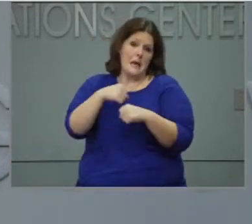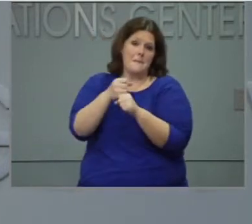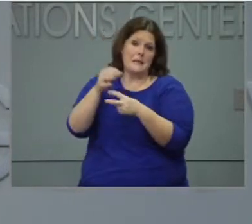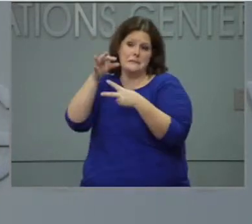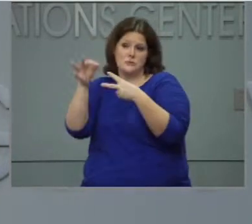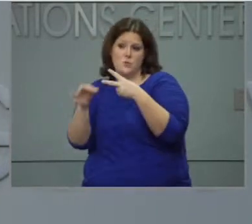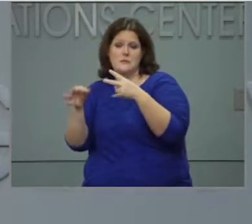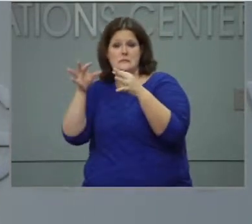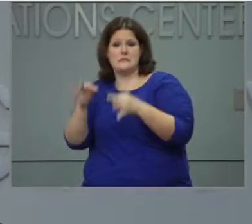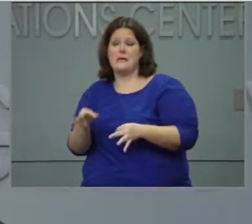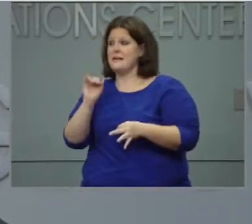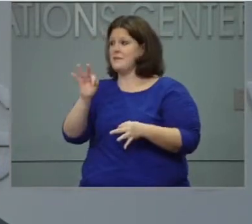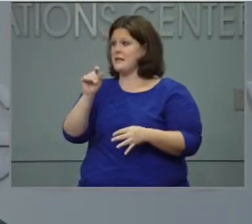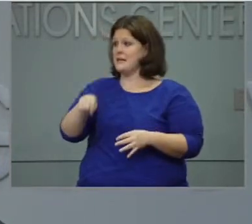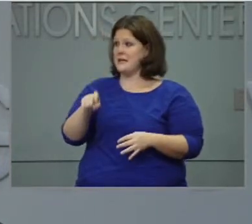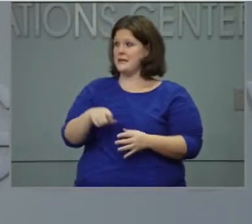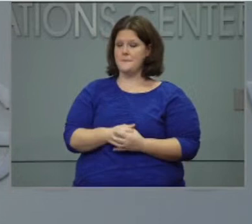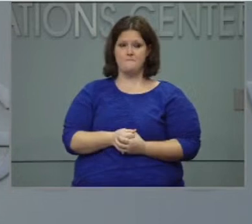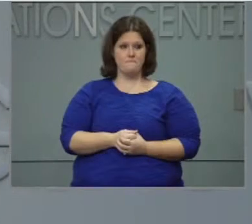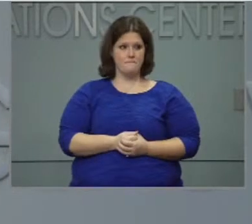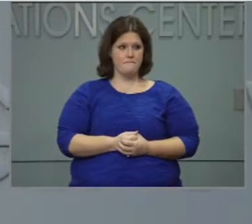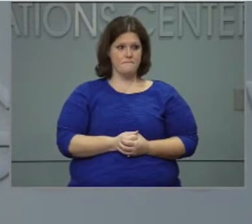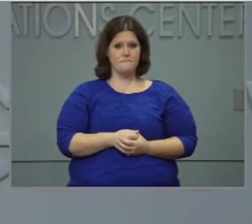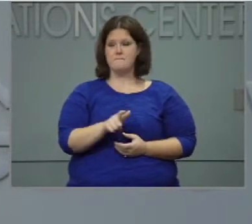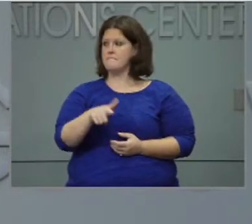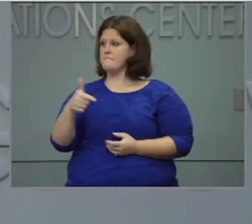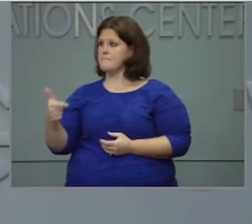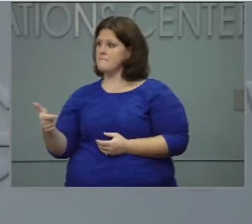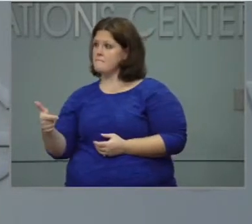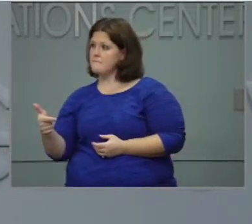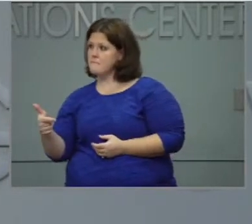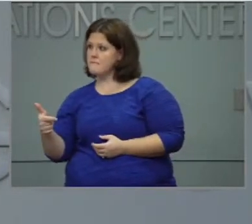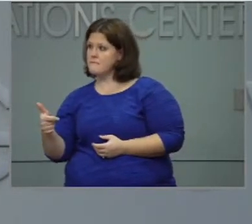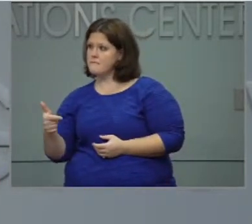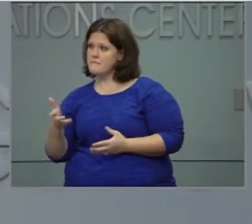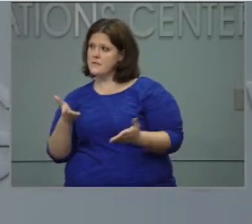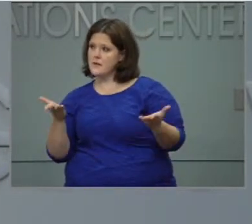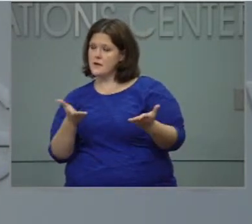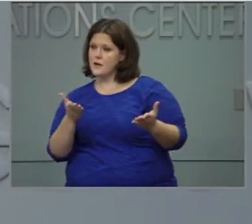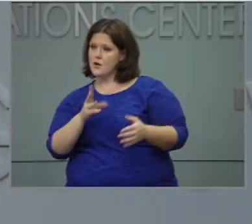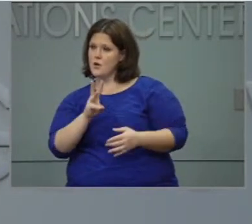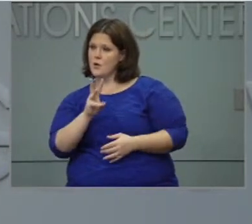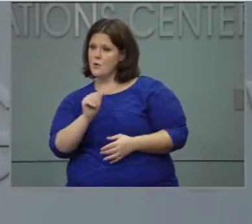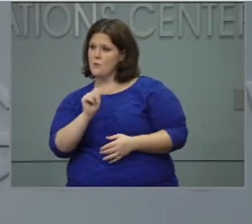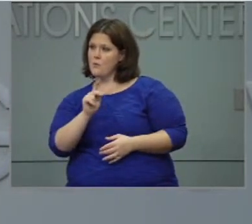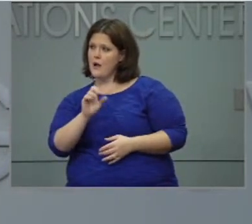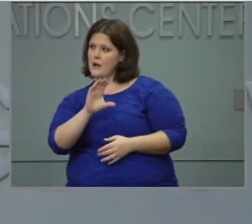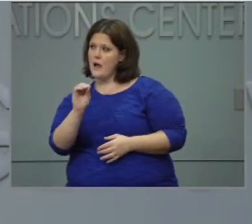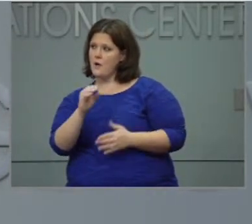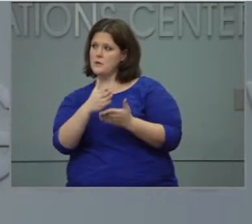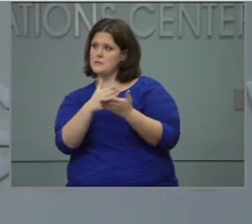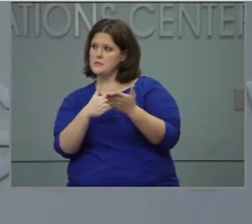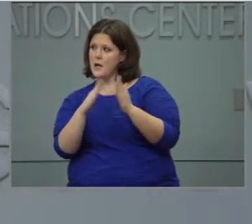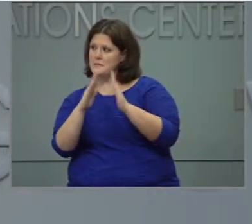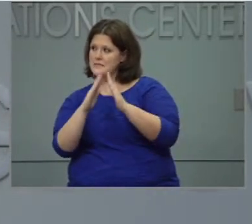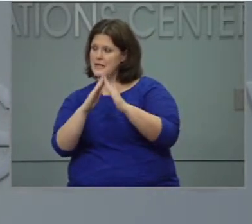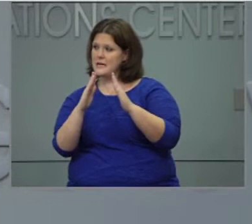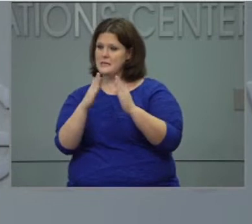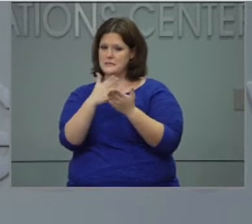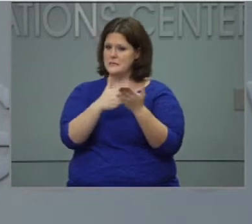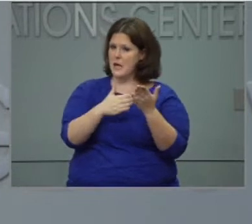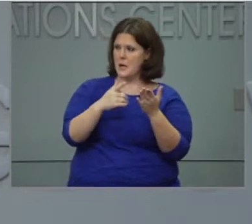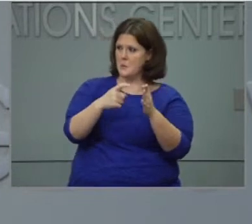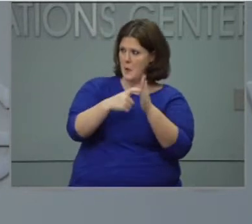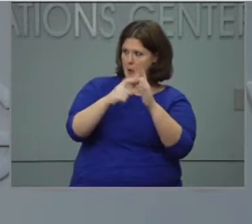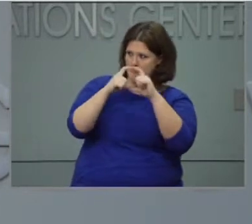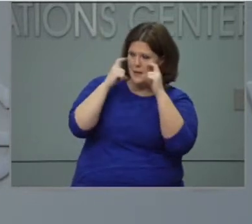sir. Hi, Governor. I had a couple questions related to masks initially. We've seen here in Wake County, some cities and towns are adopting mask mandates, some are not.